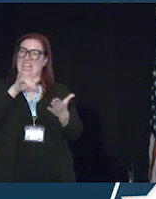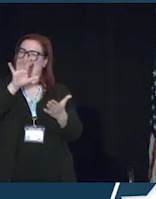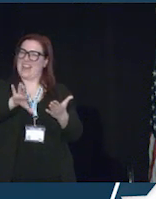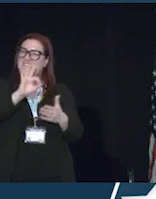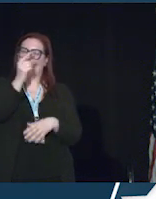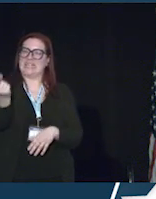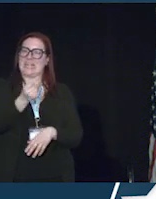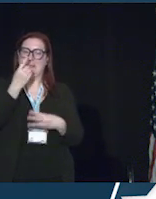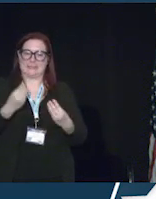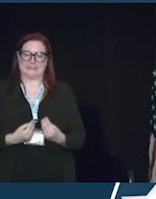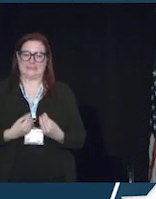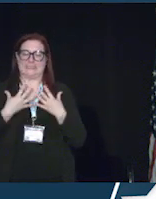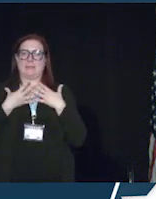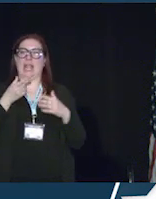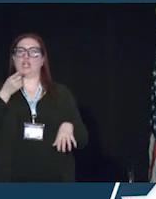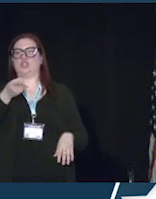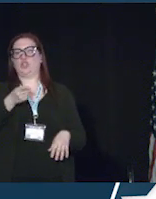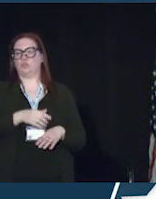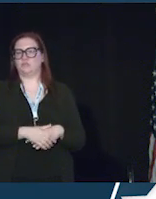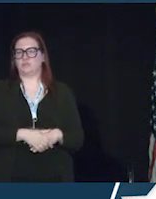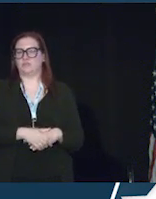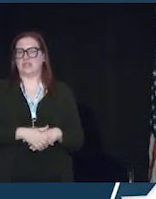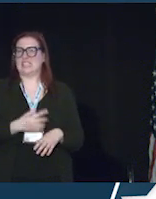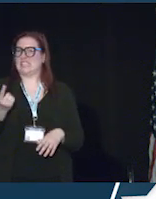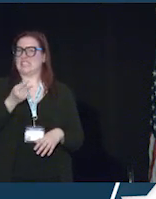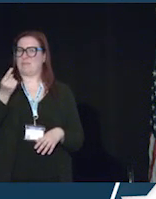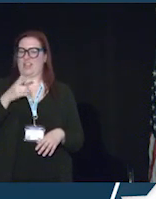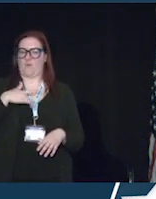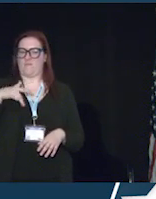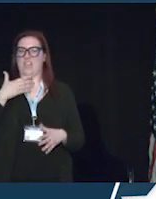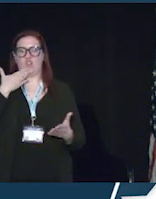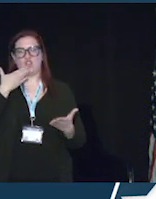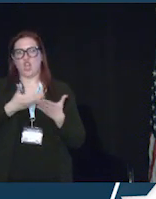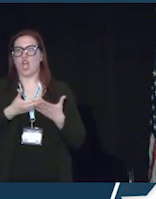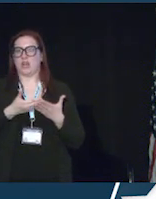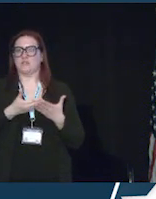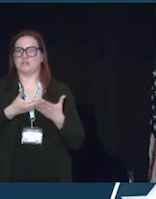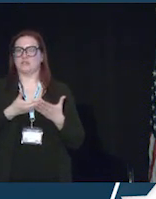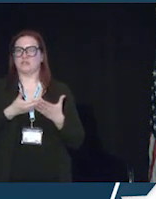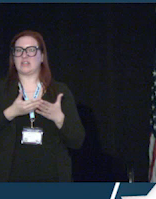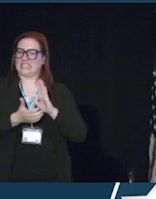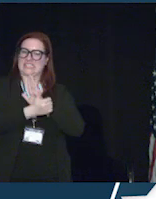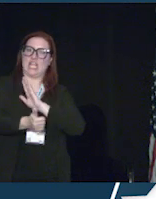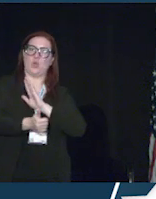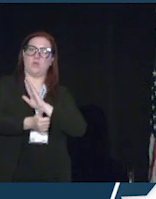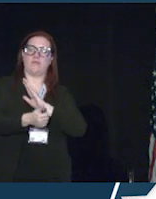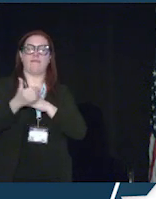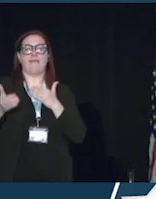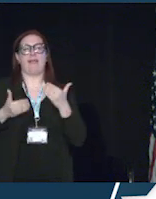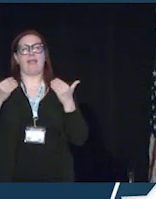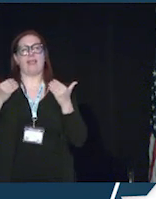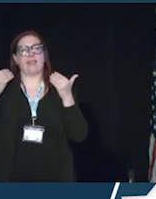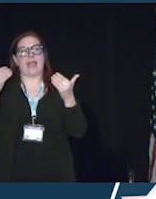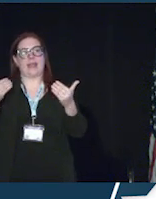something what you are very good at something, and then you be